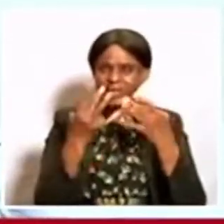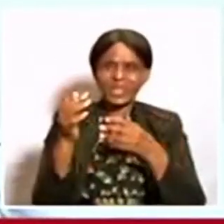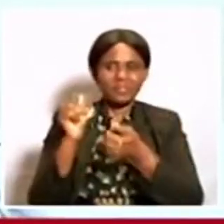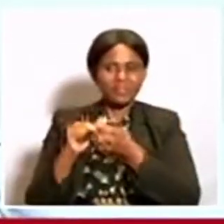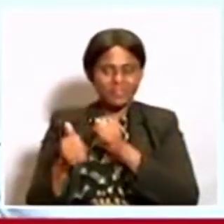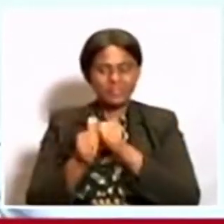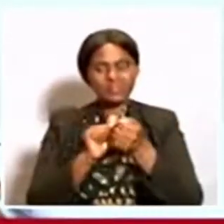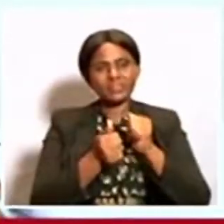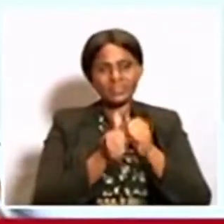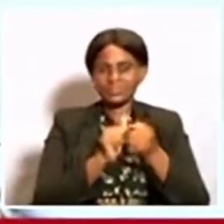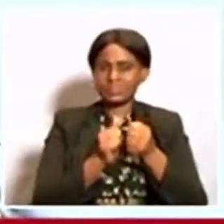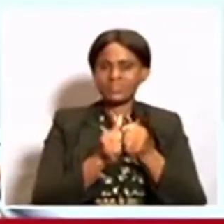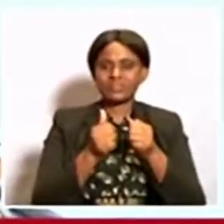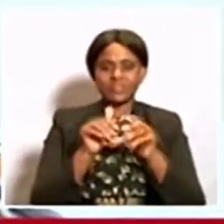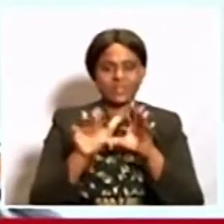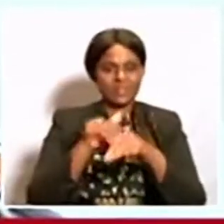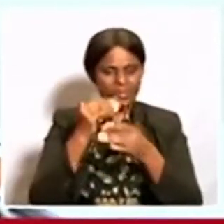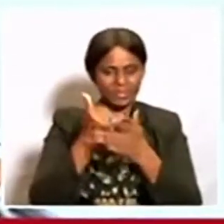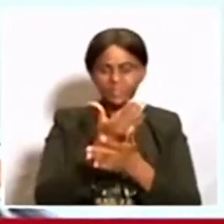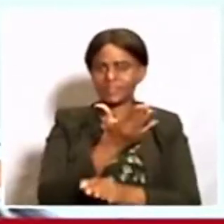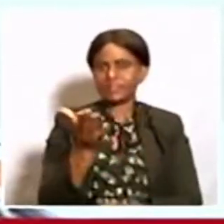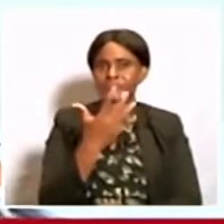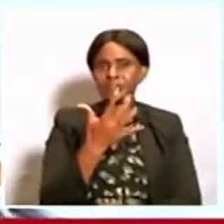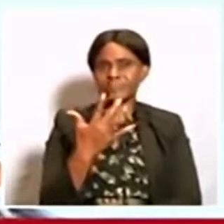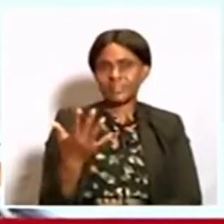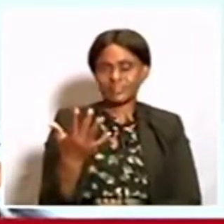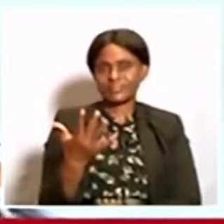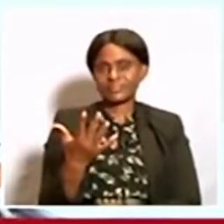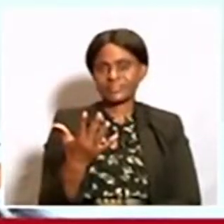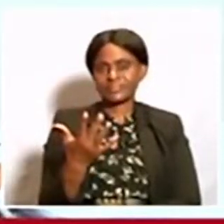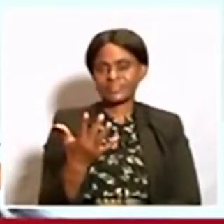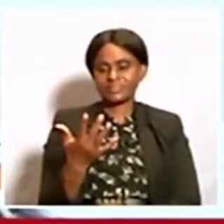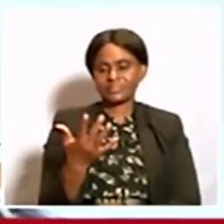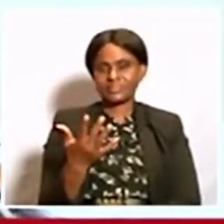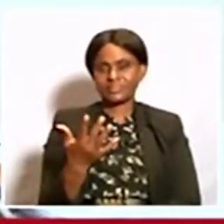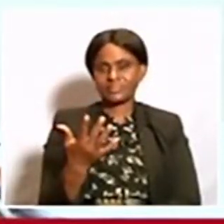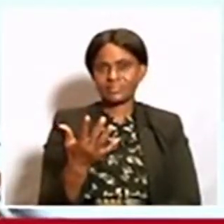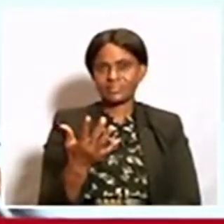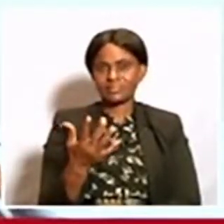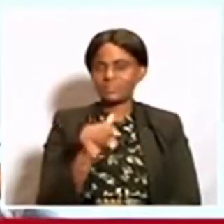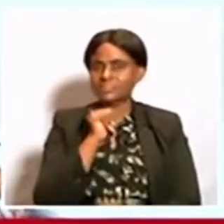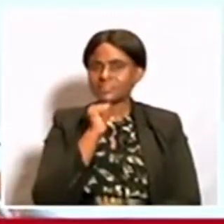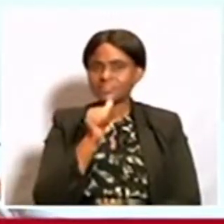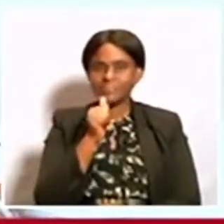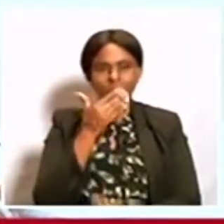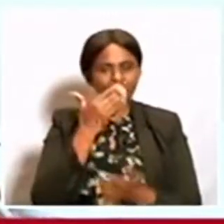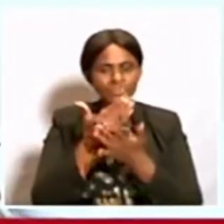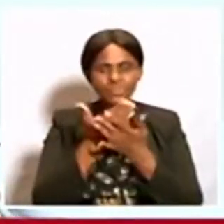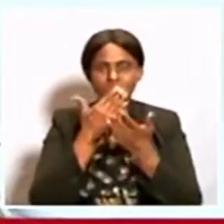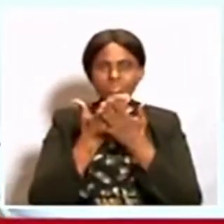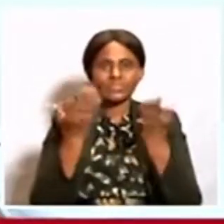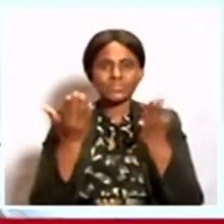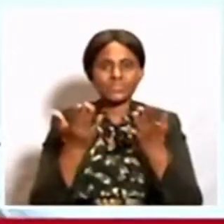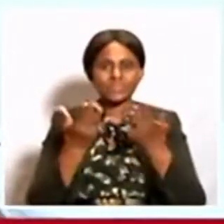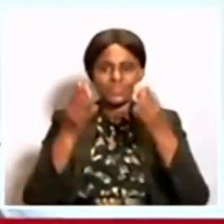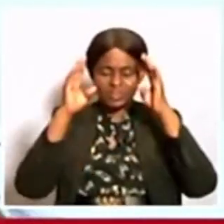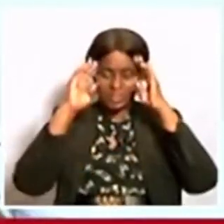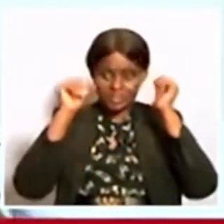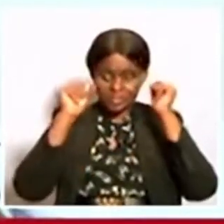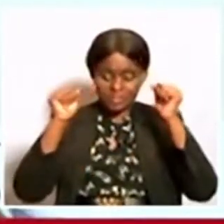queries in all these things. It's not good. The